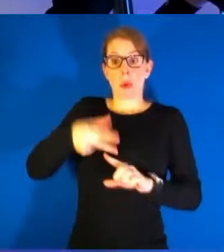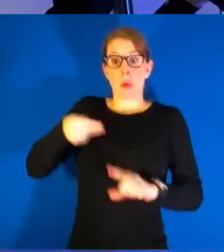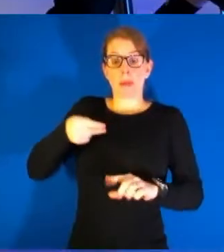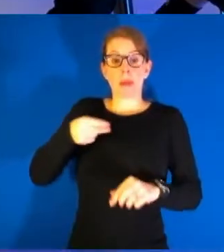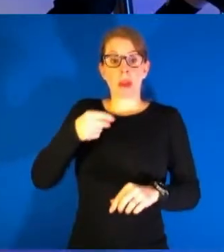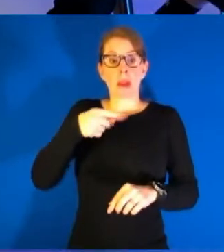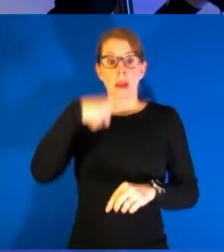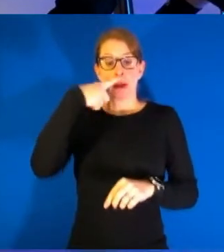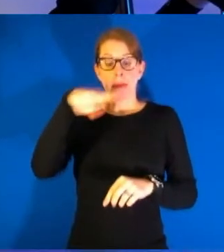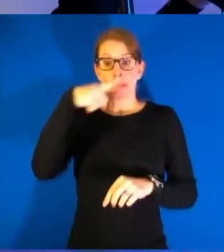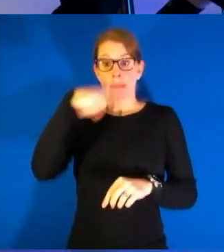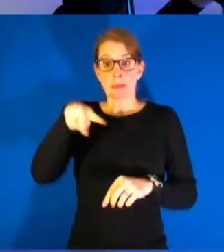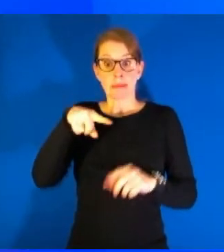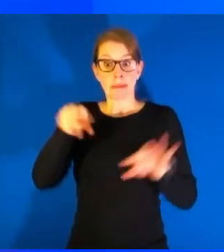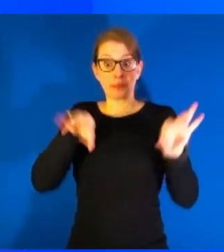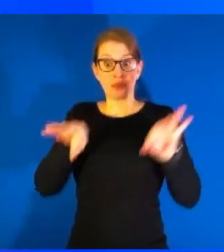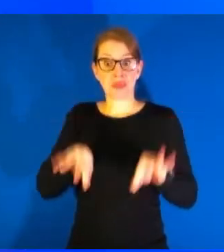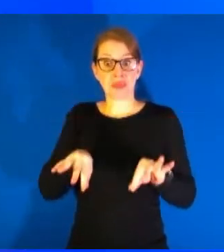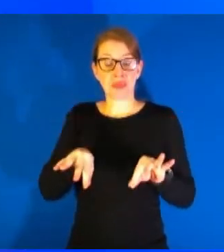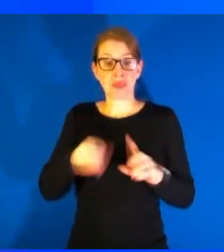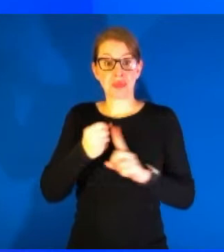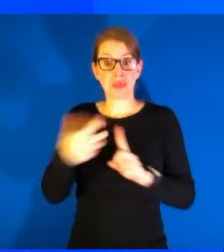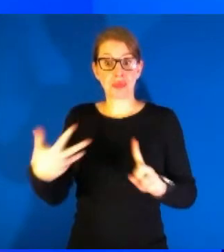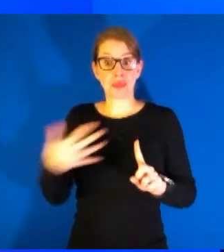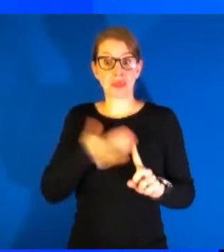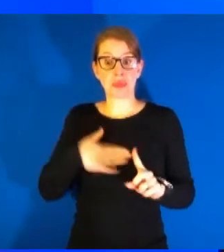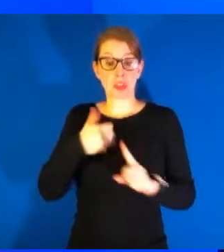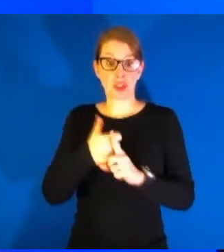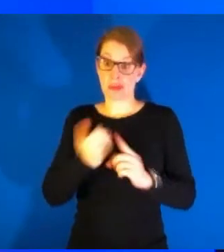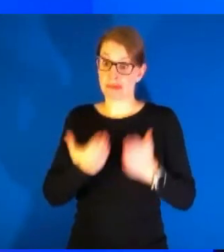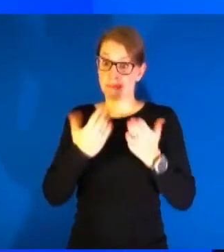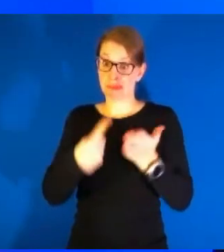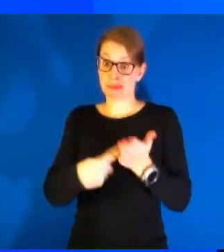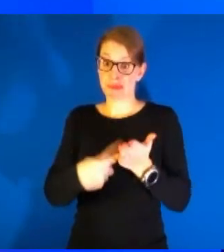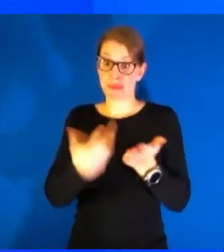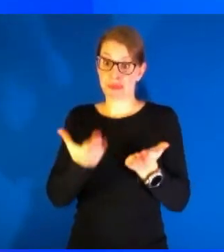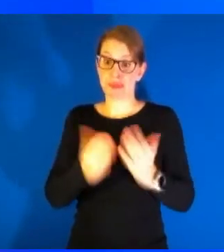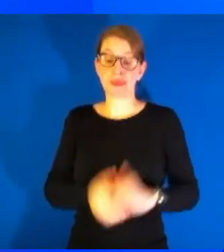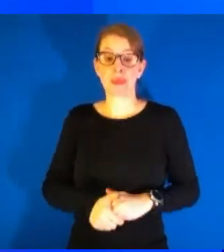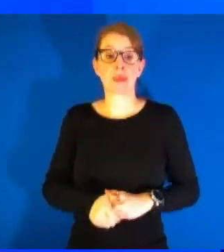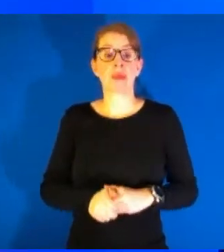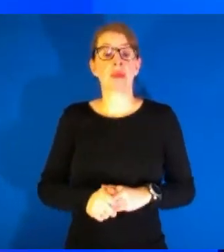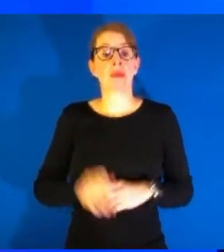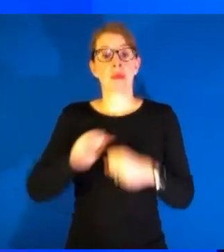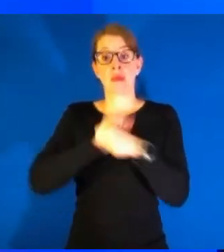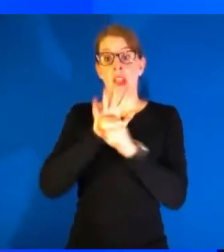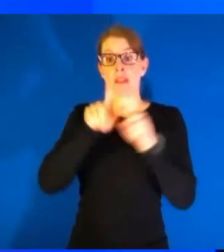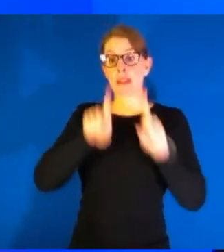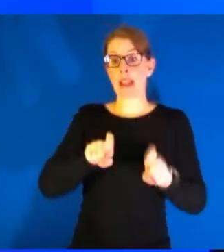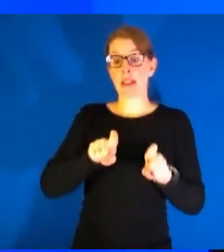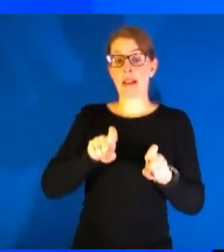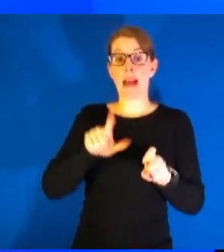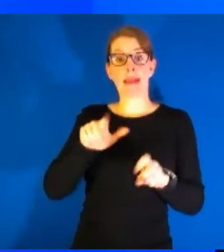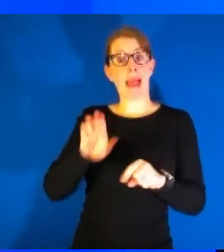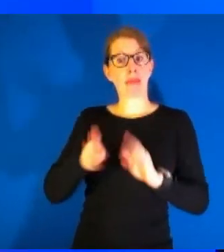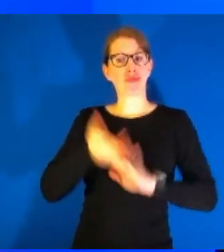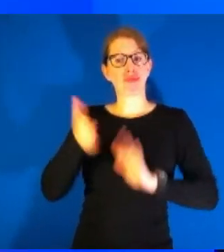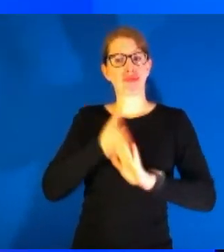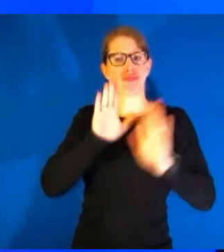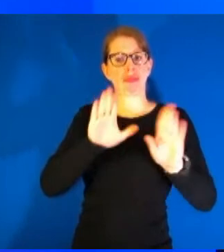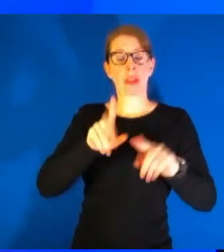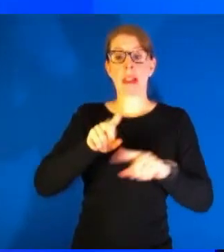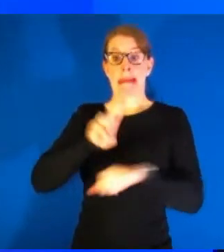while you brought it up. No problem. On the COVID testing side of the thing, our lab is doing great.